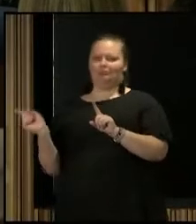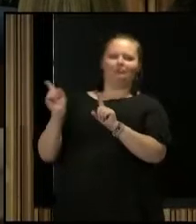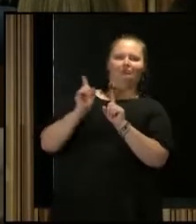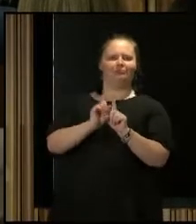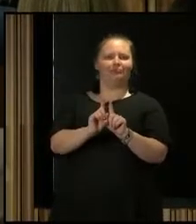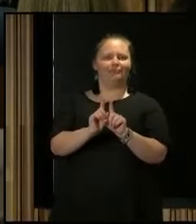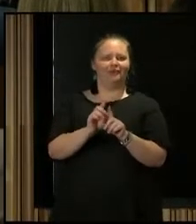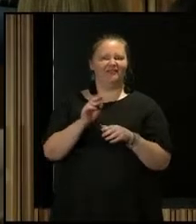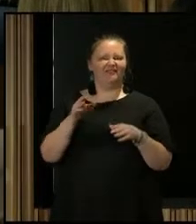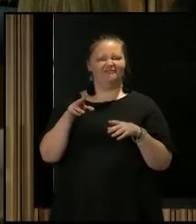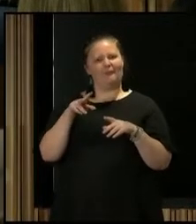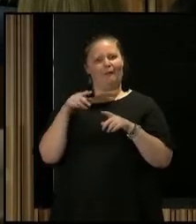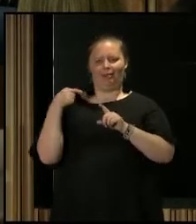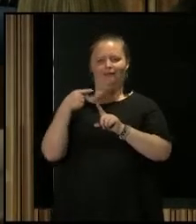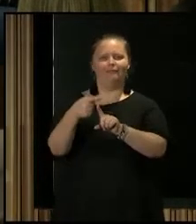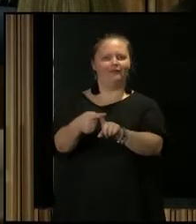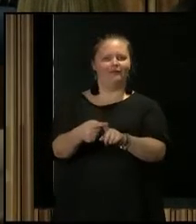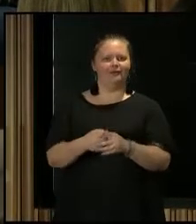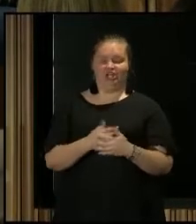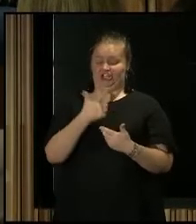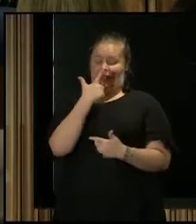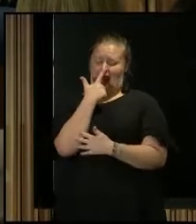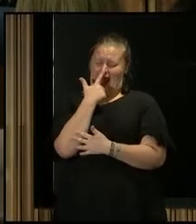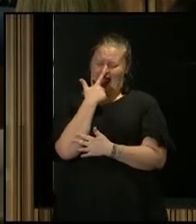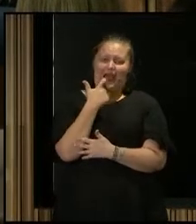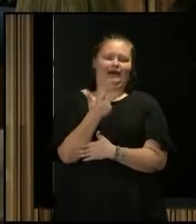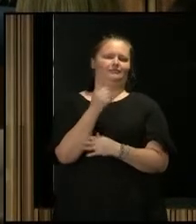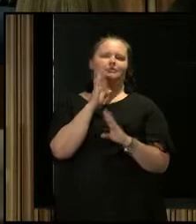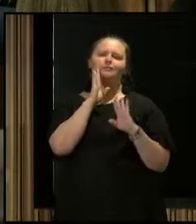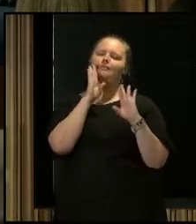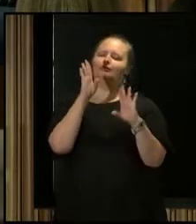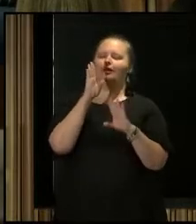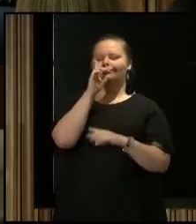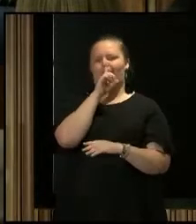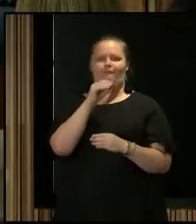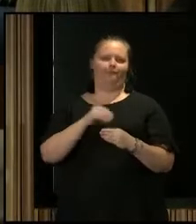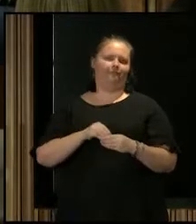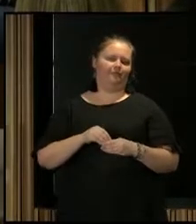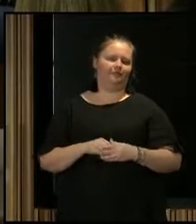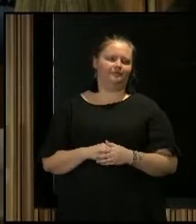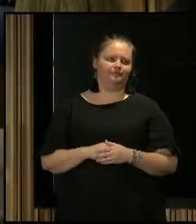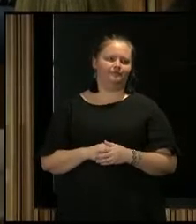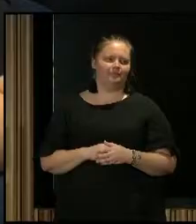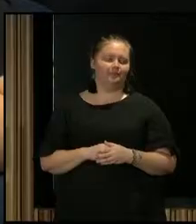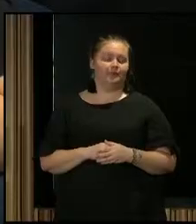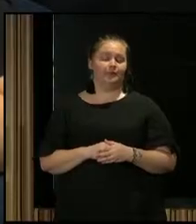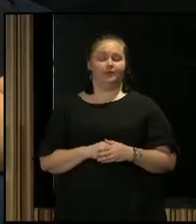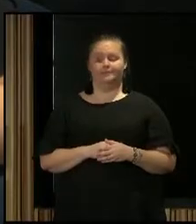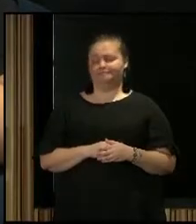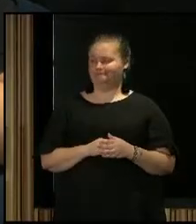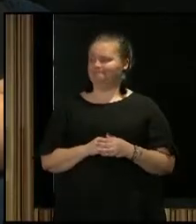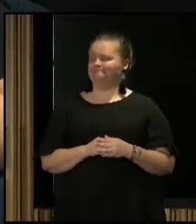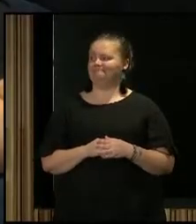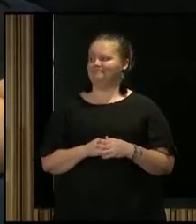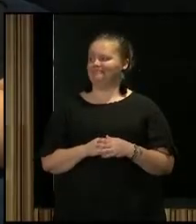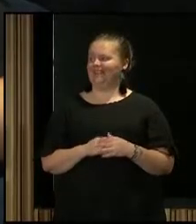And just by sheer luck, I have the most wonderful people. So Waveney Yasso, who has accompanied